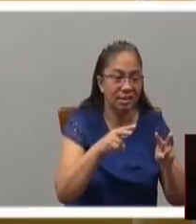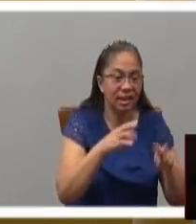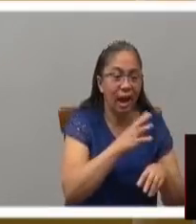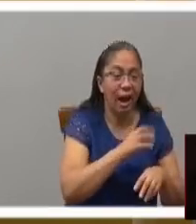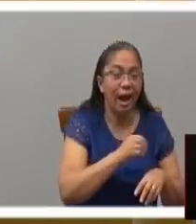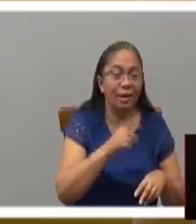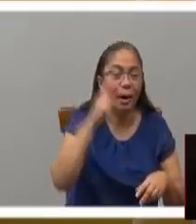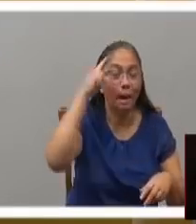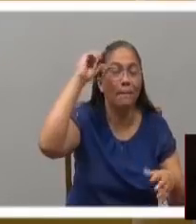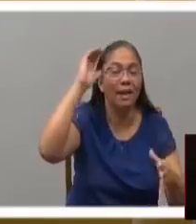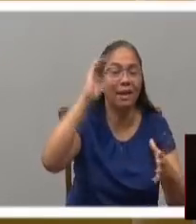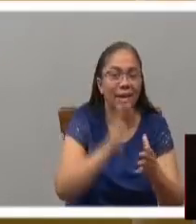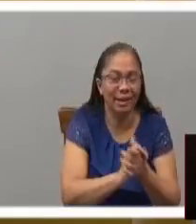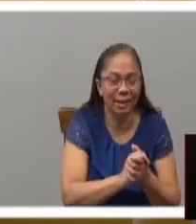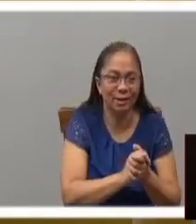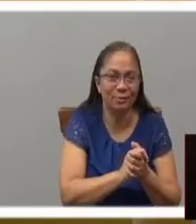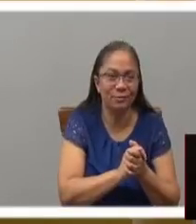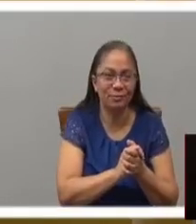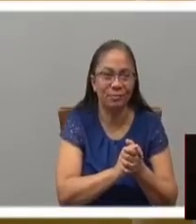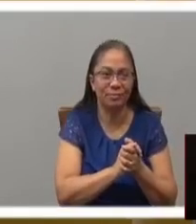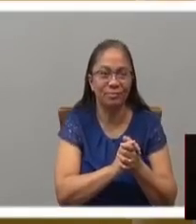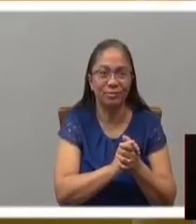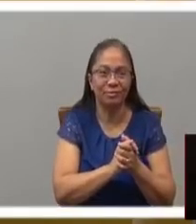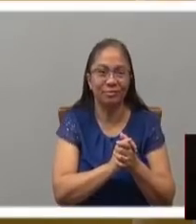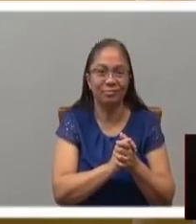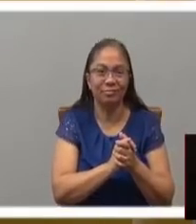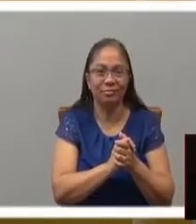he believed."